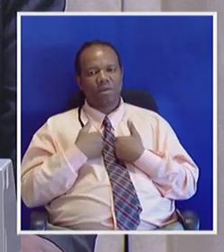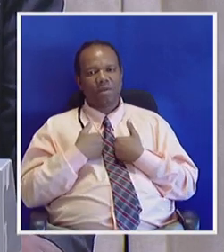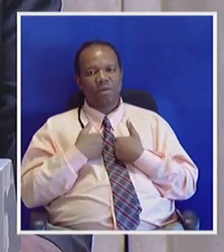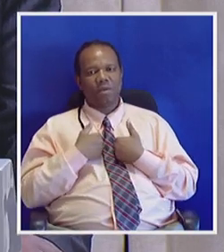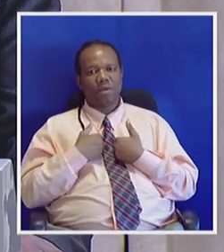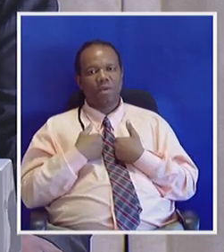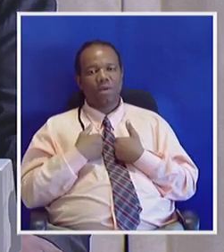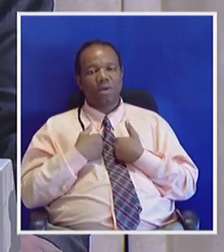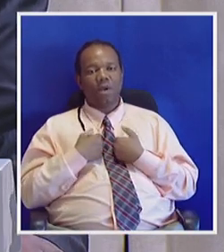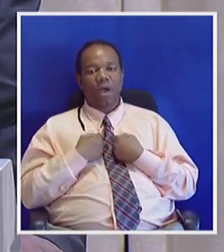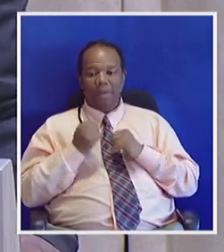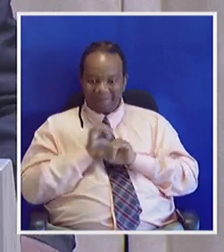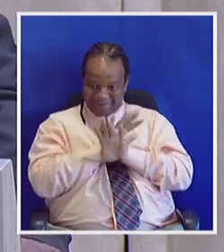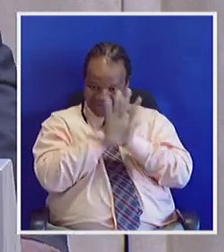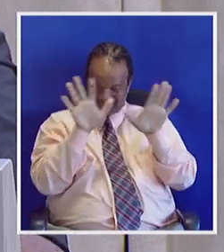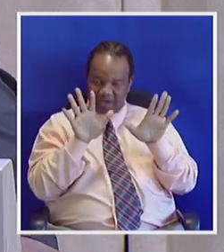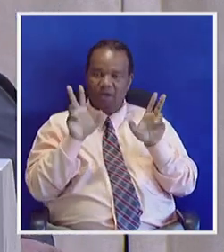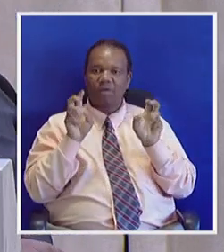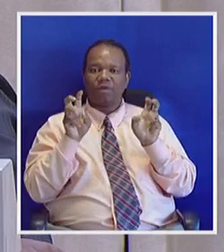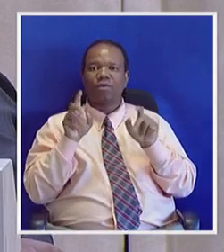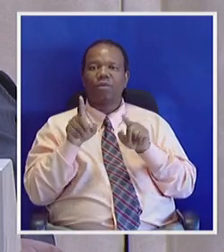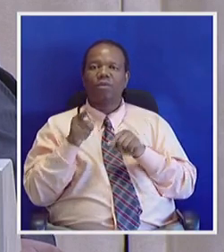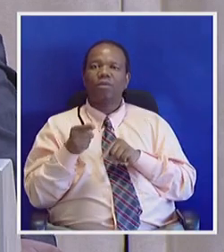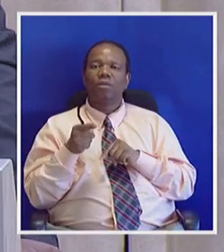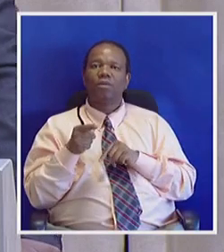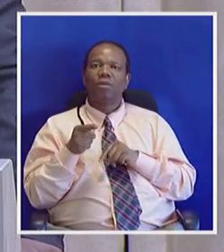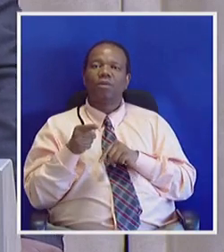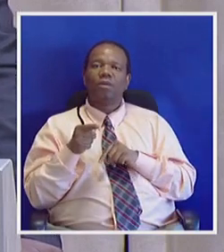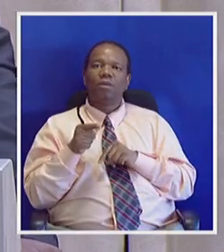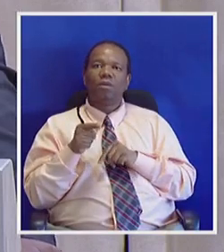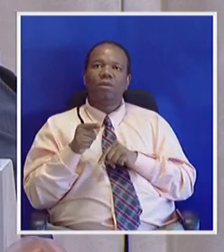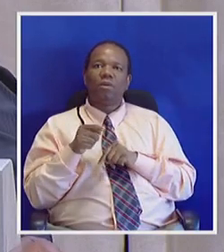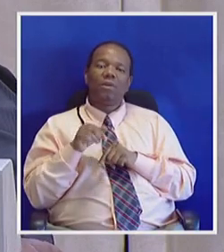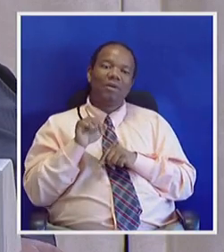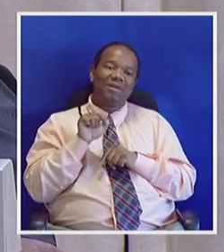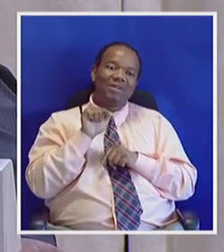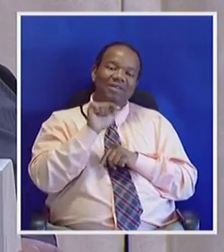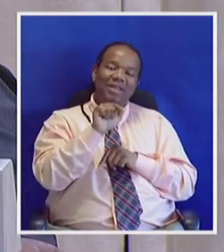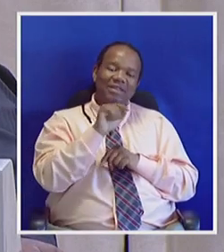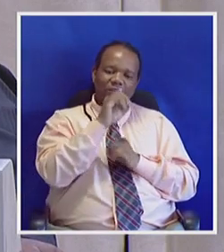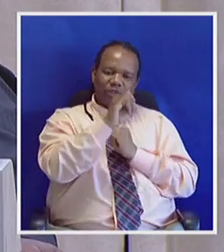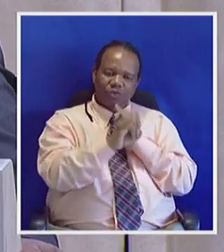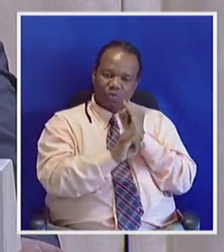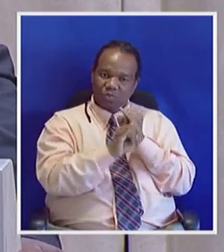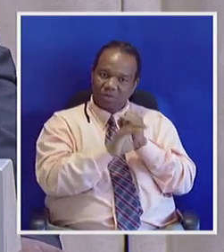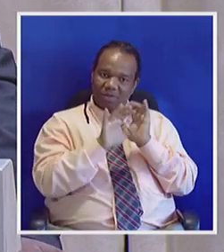this matter, and I've said those institutions whose job it is